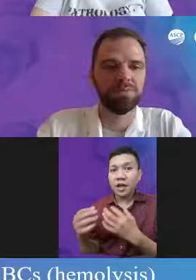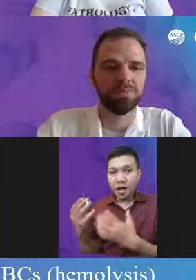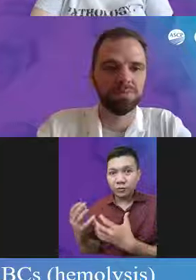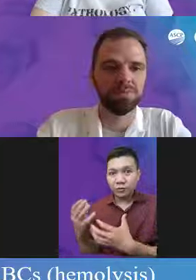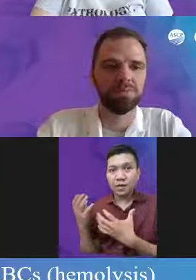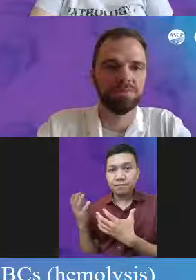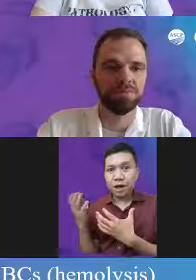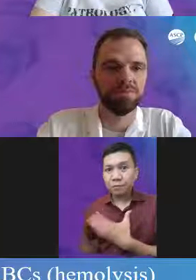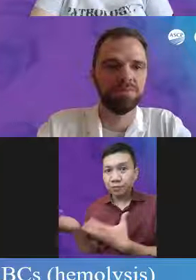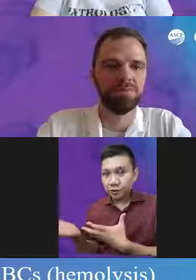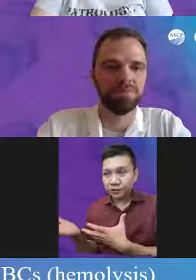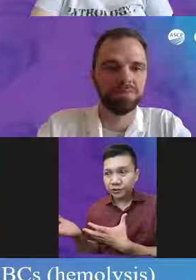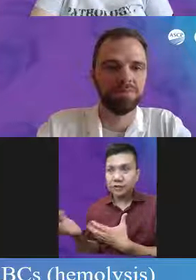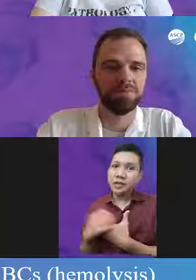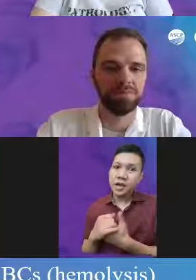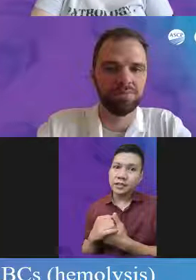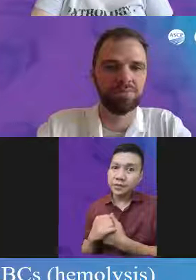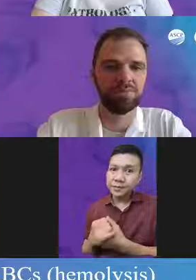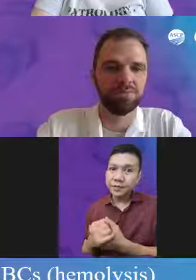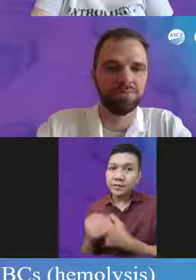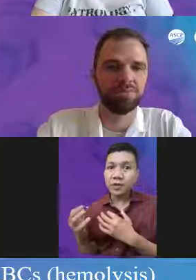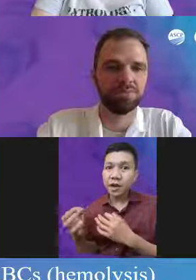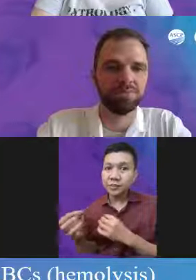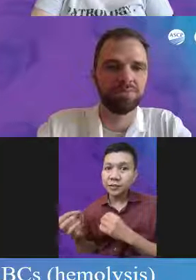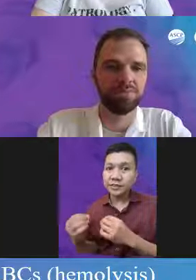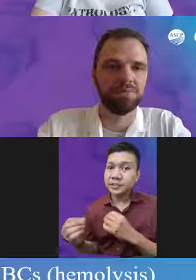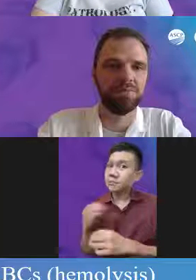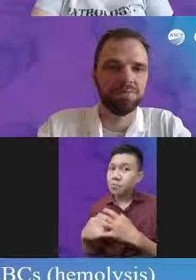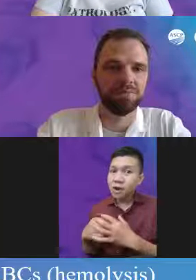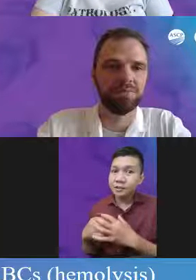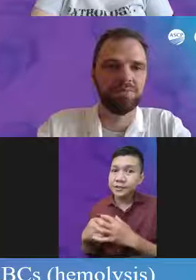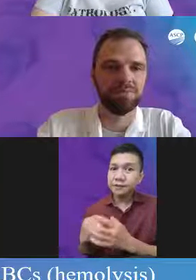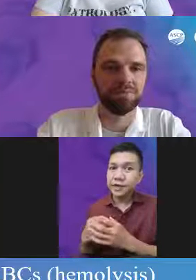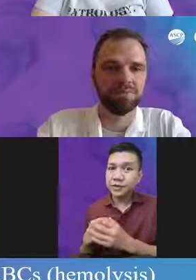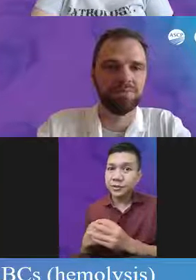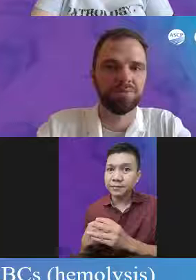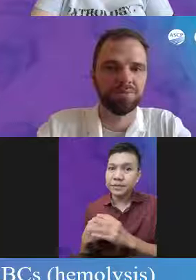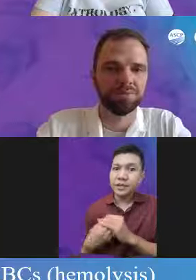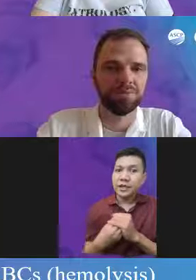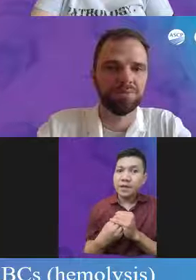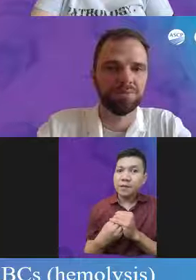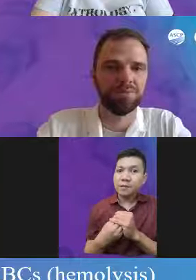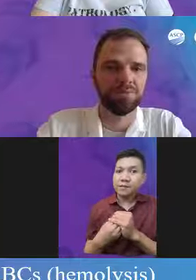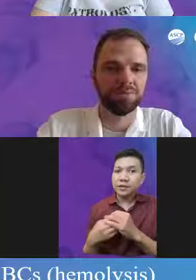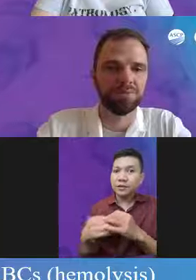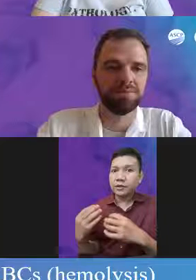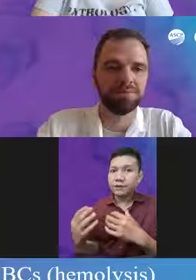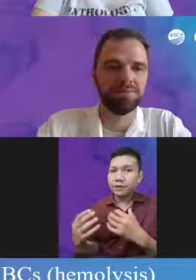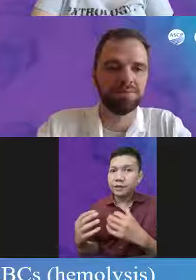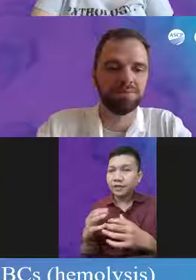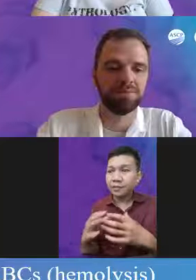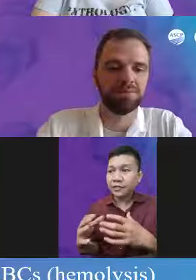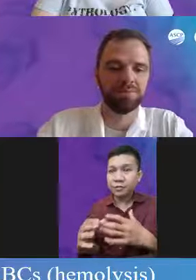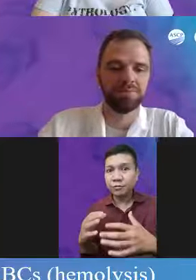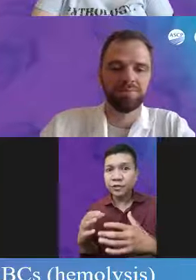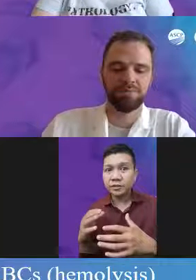on how to approach the treatment, or how to assess the progress of a treatment.